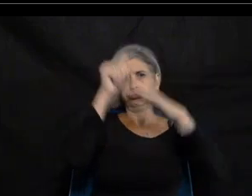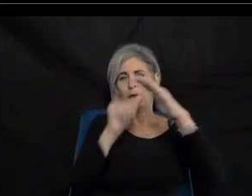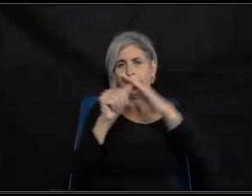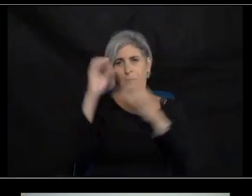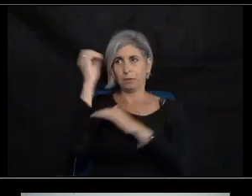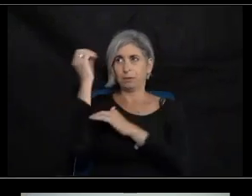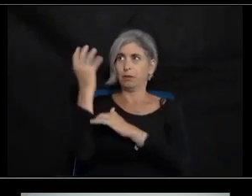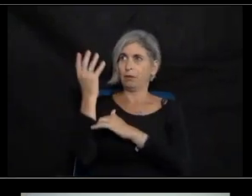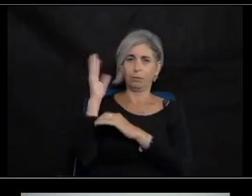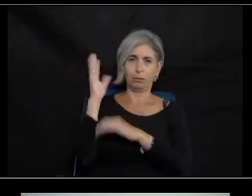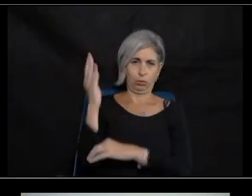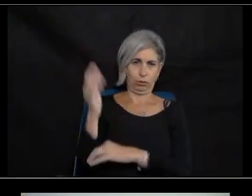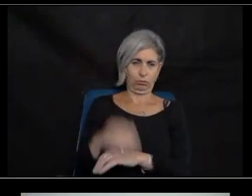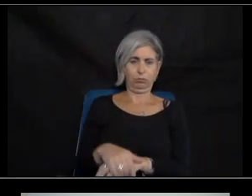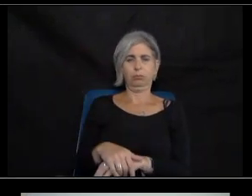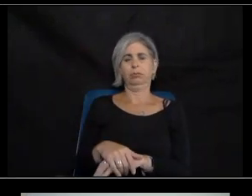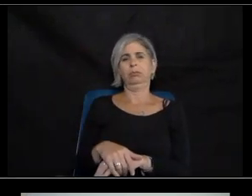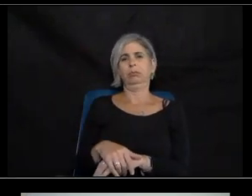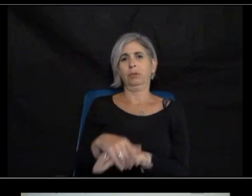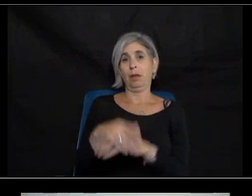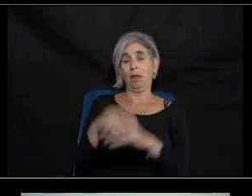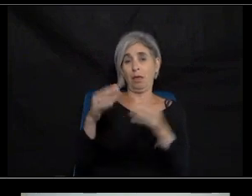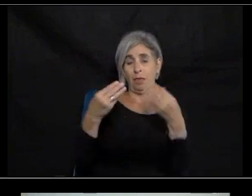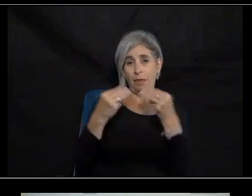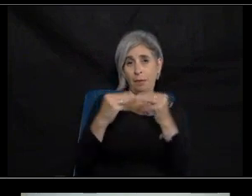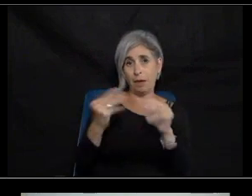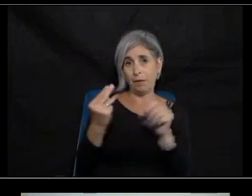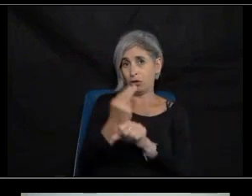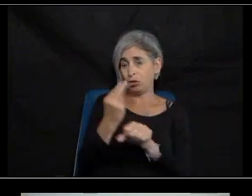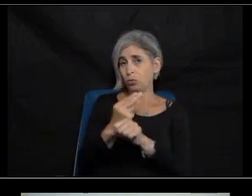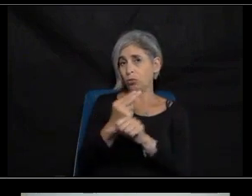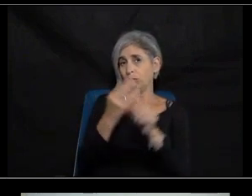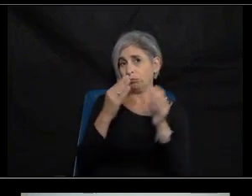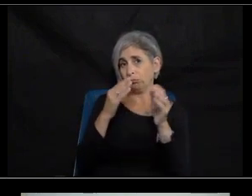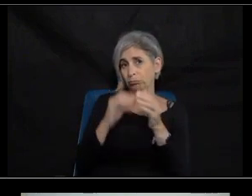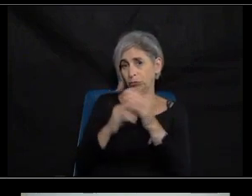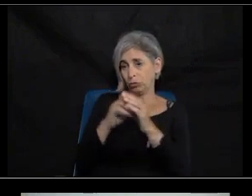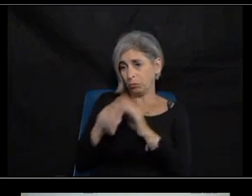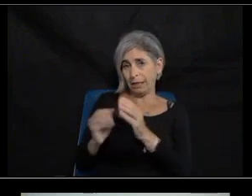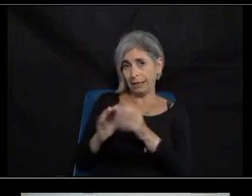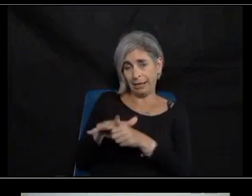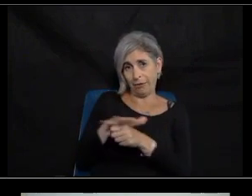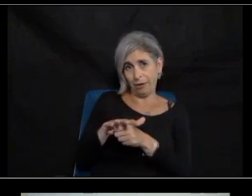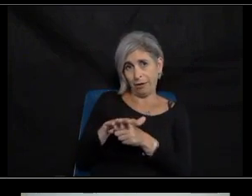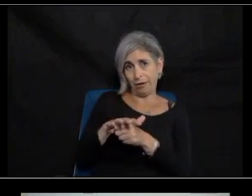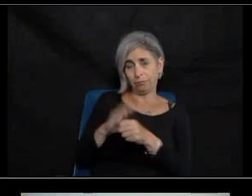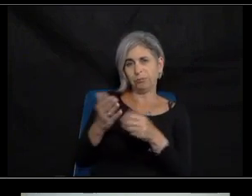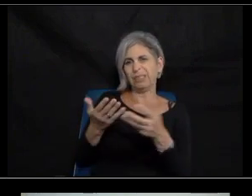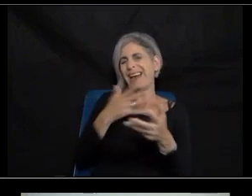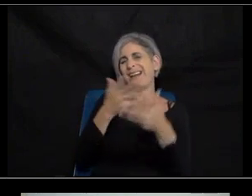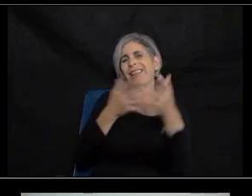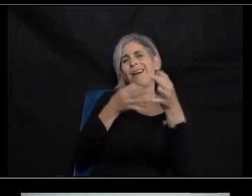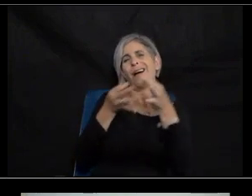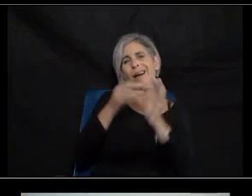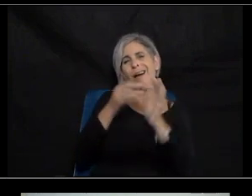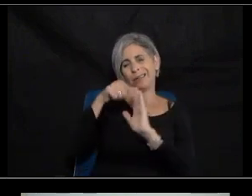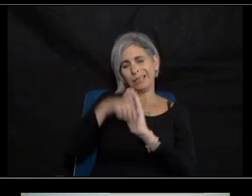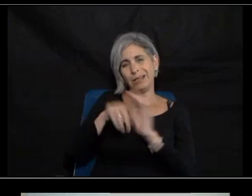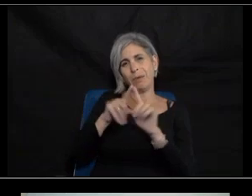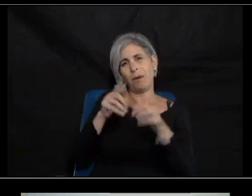This slide shows the method used to calculate potential planting areas, and I won't go through it in too much detail. The most